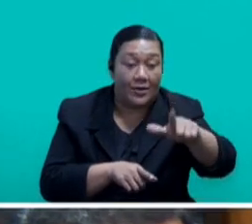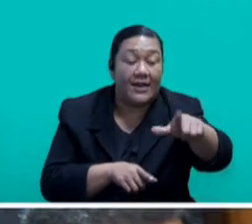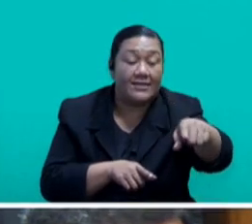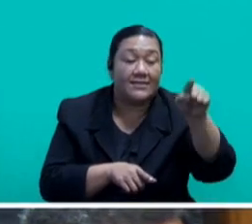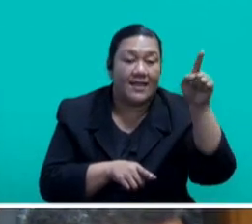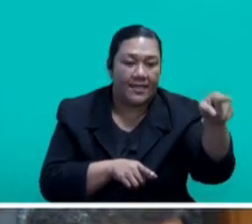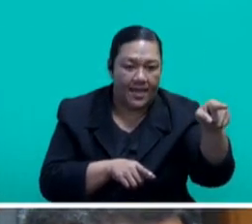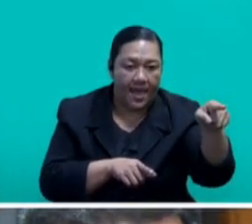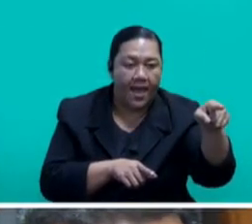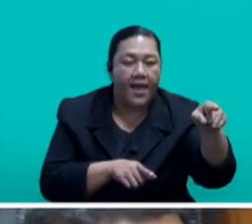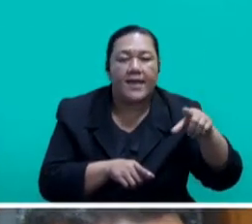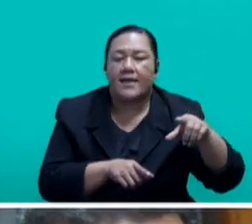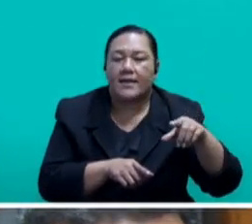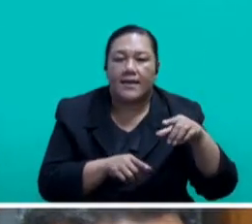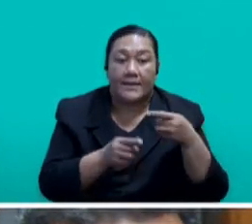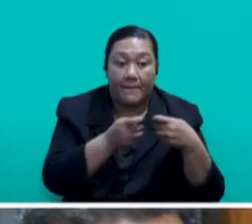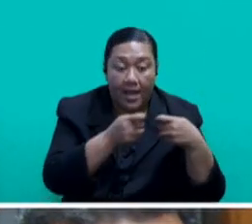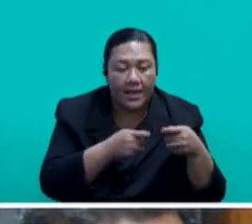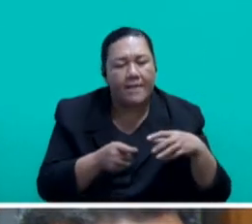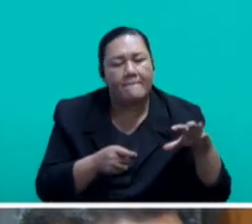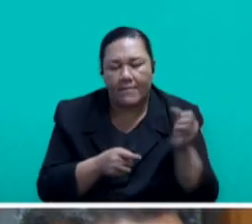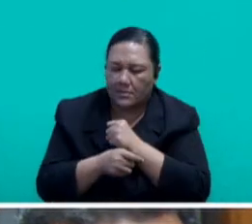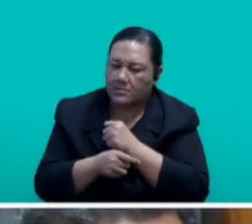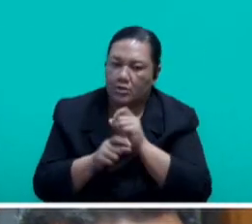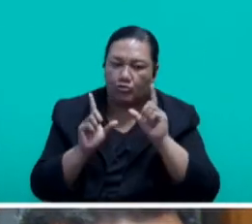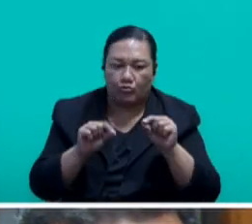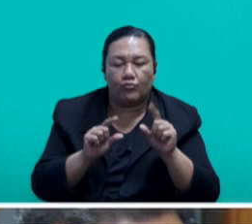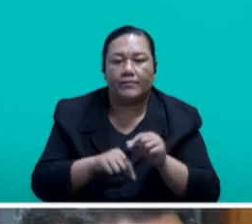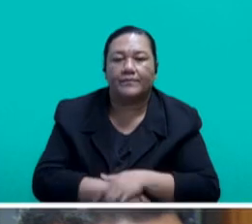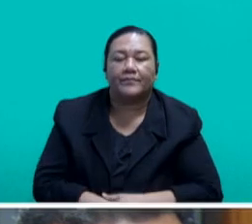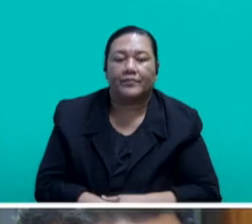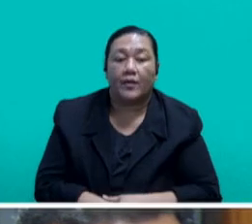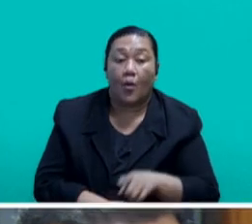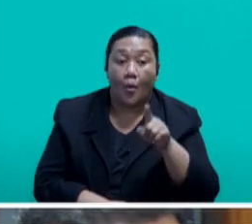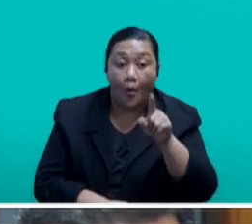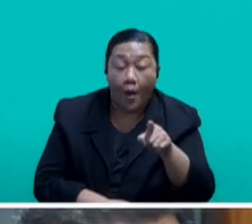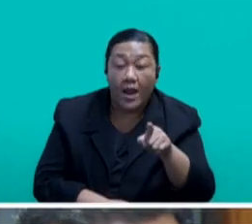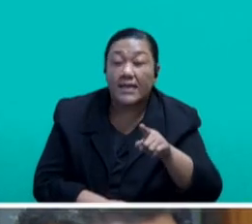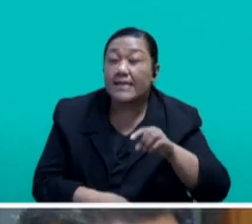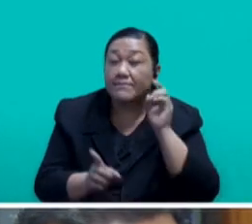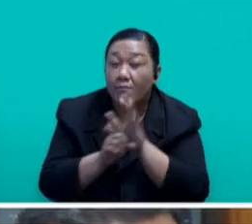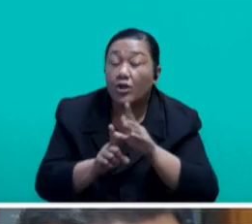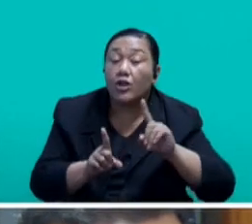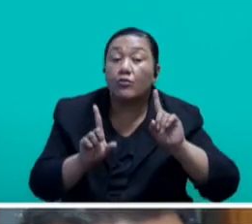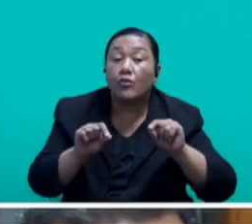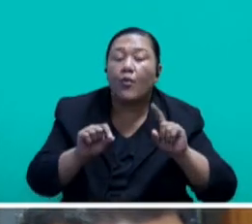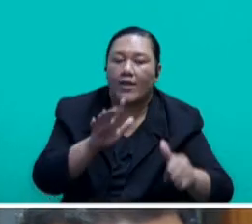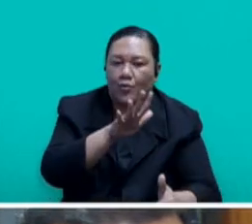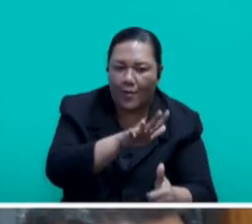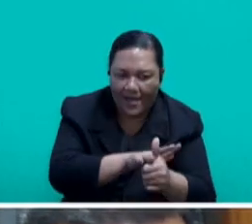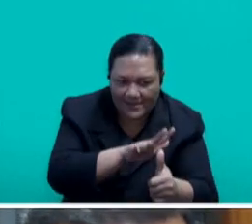the objectives of this rural and outer island development is to facilitate easy access to